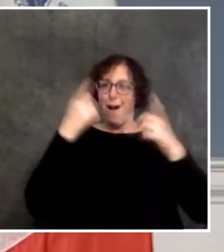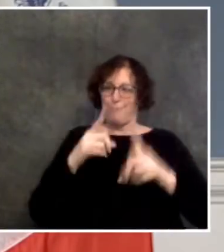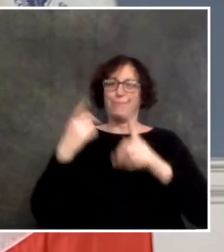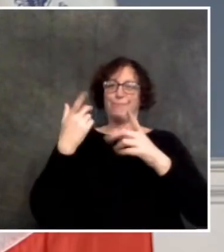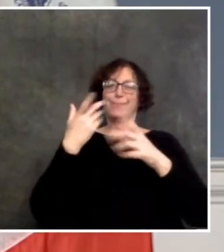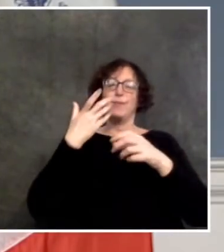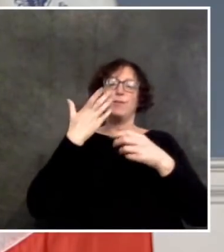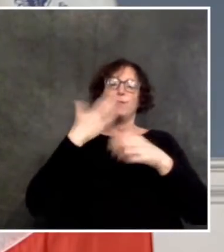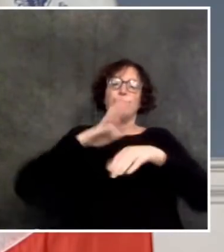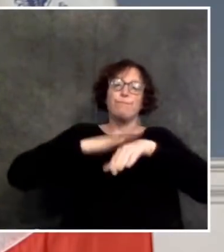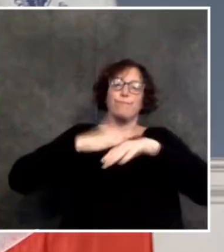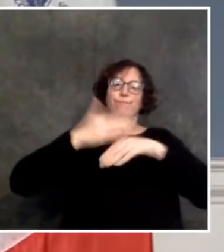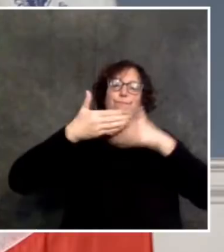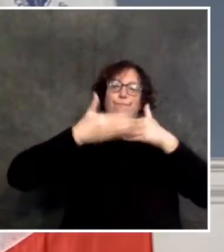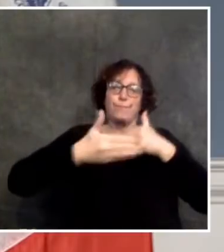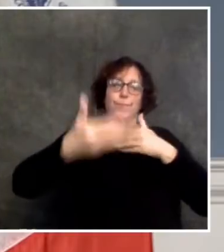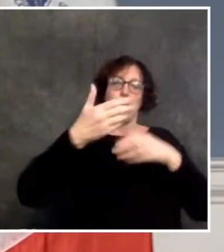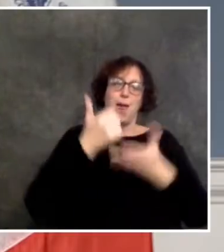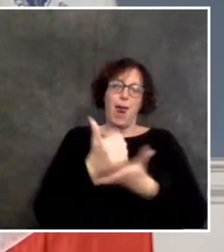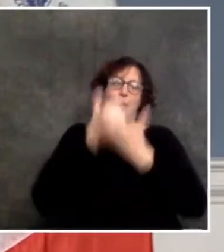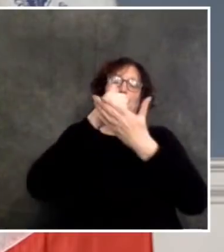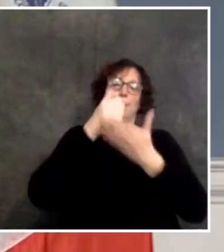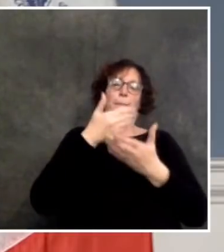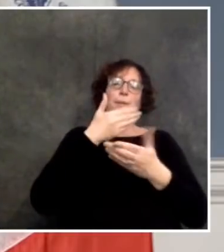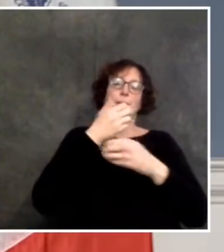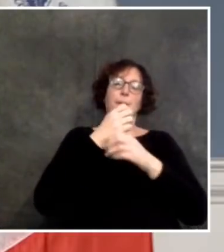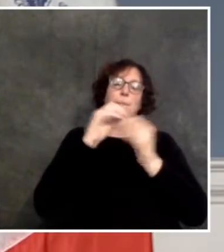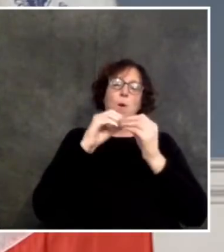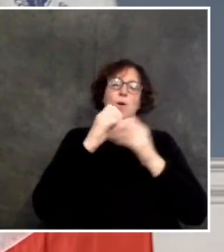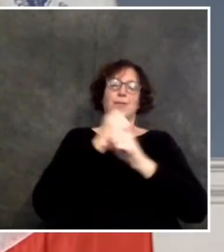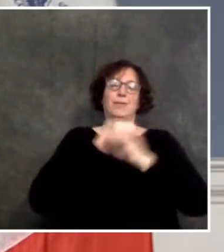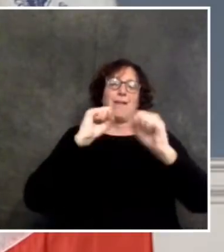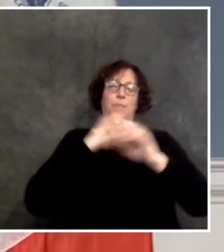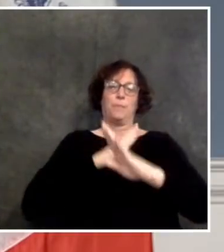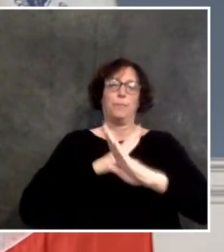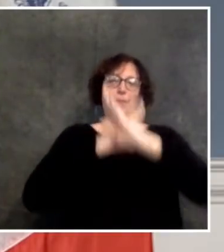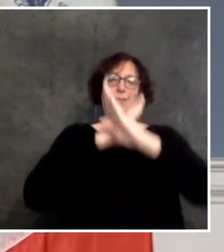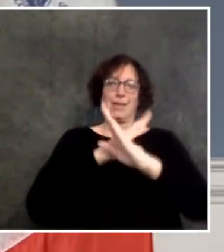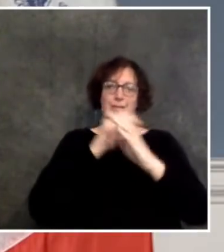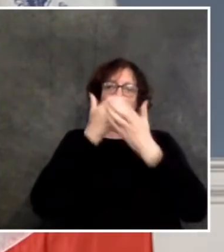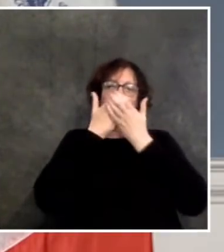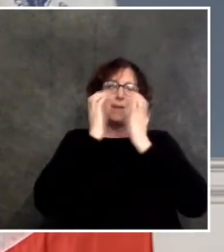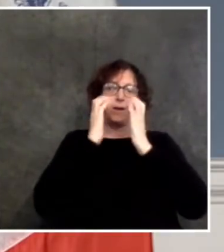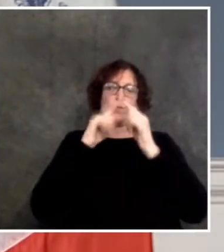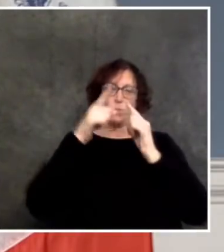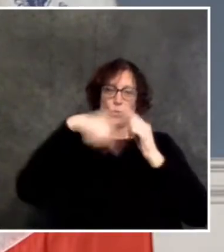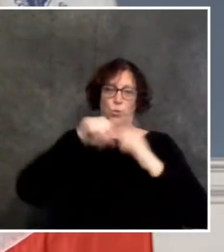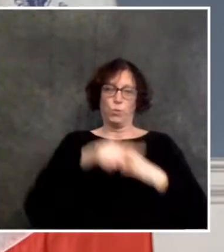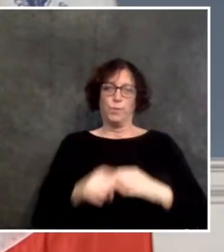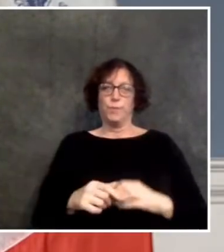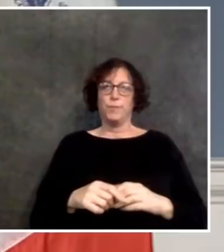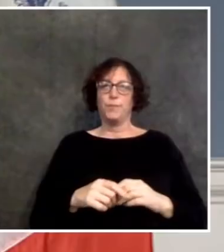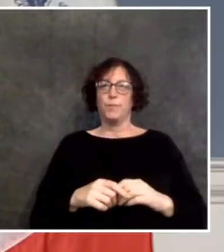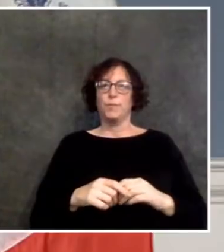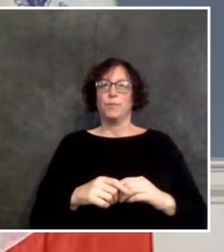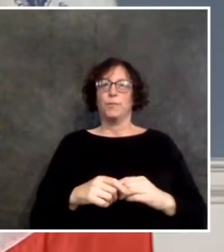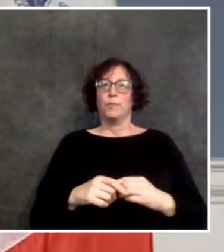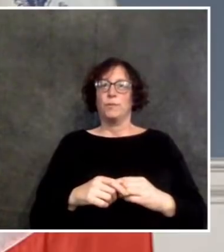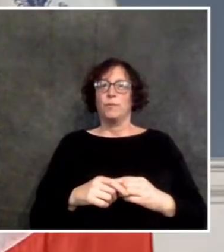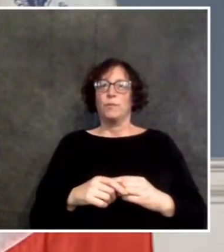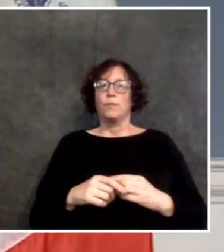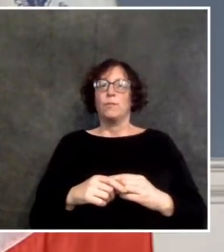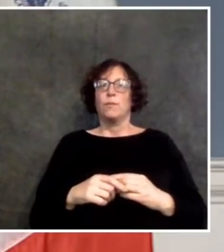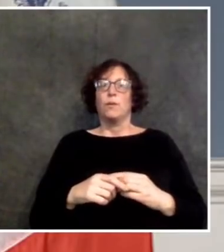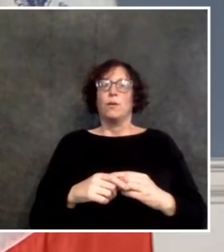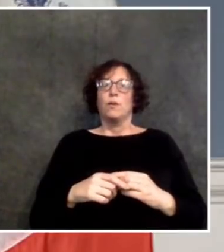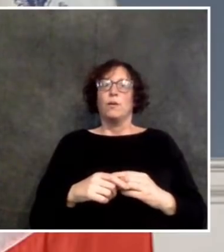spread. But the evidence just wasn't there before. And I explained a moment ago with Yoav the other reasons, the